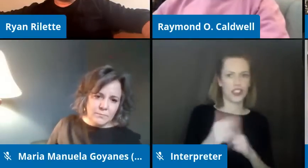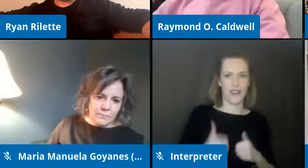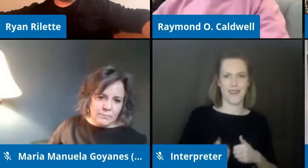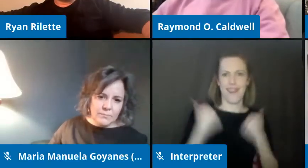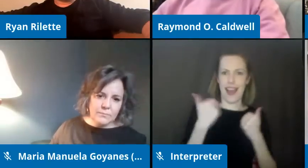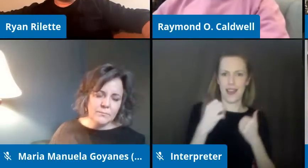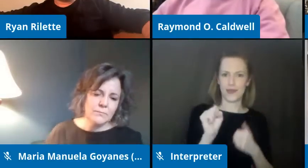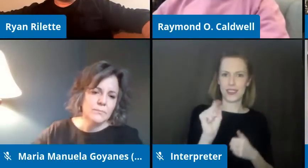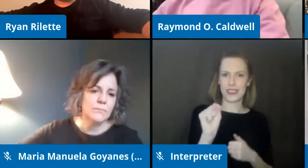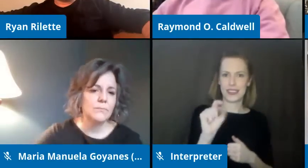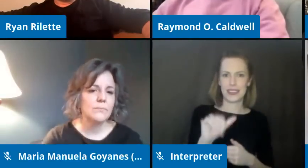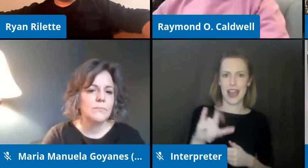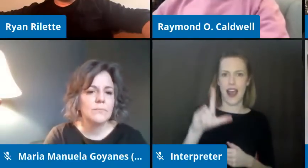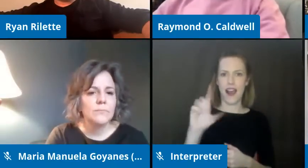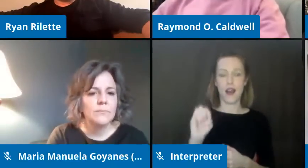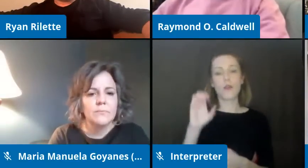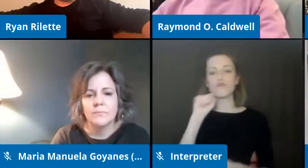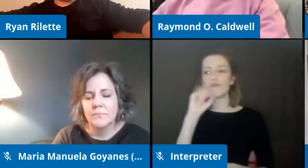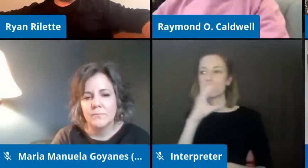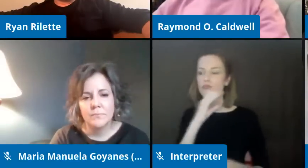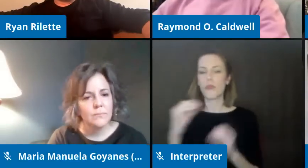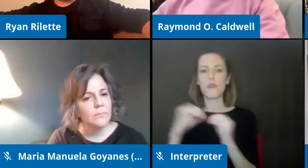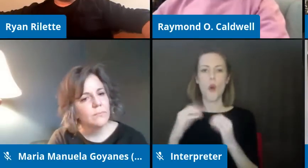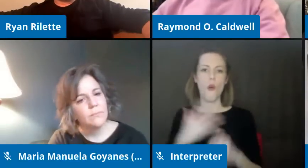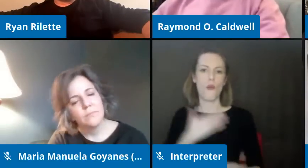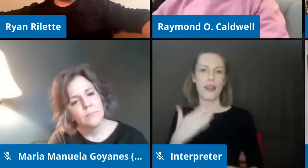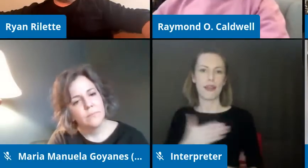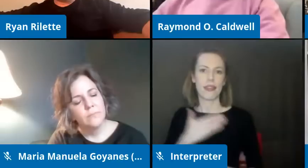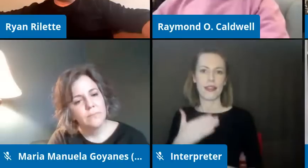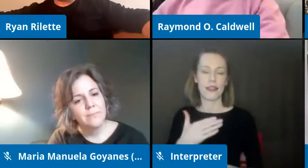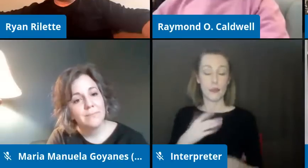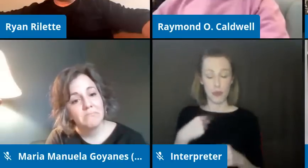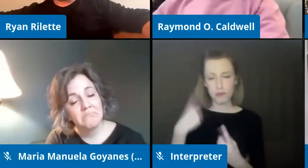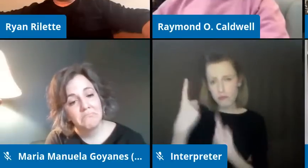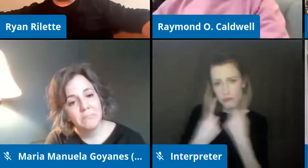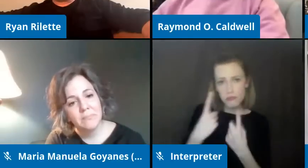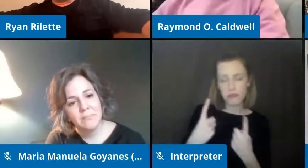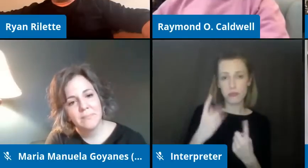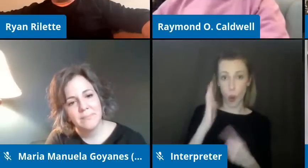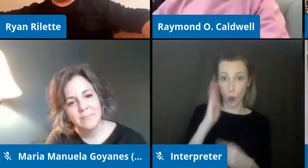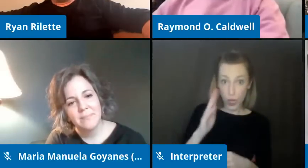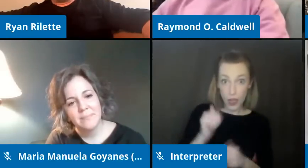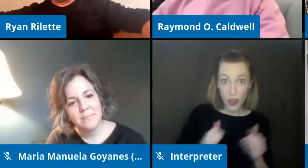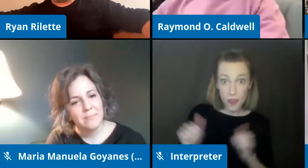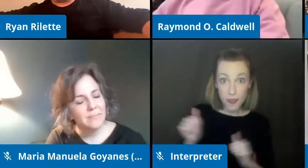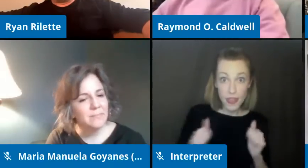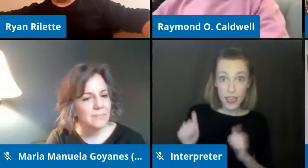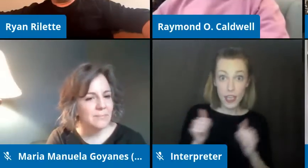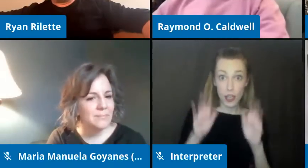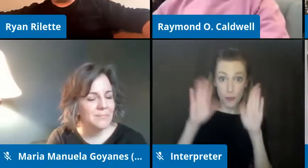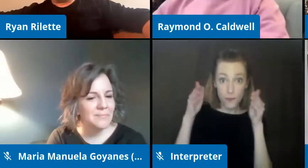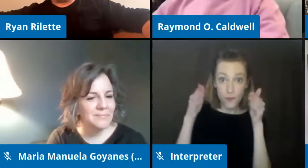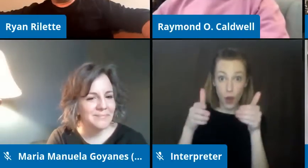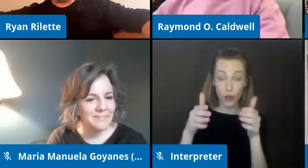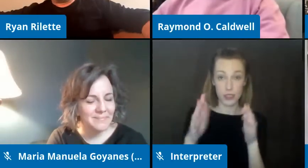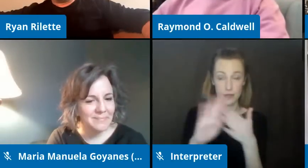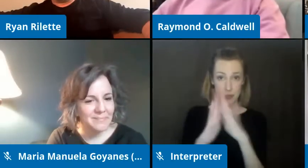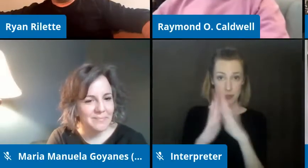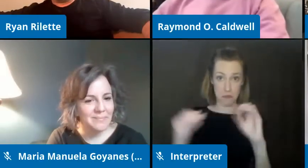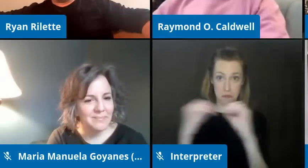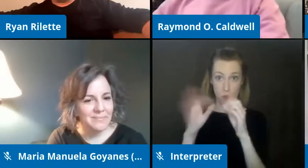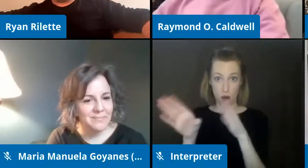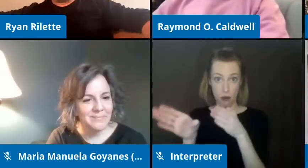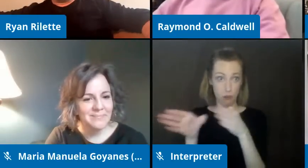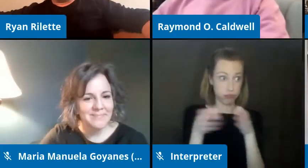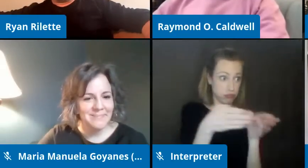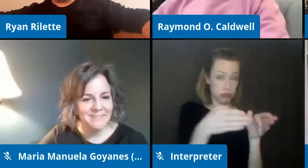outcomes here that the theater shifts towards a younger audience, that younger people think of it as a place to congregate as